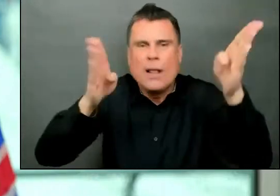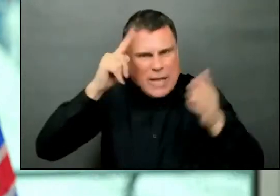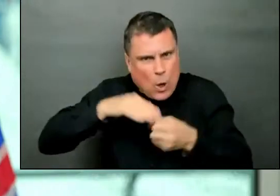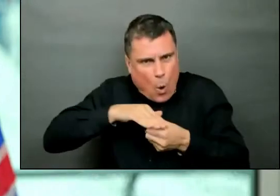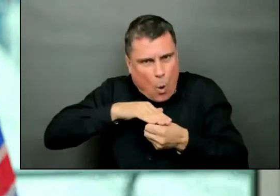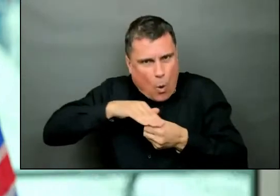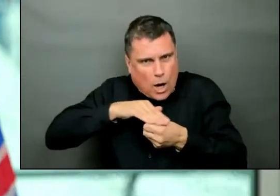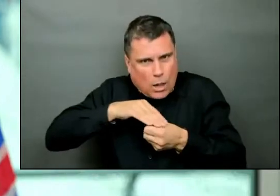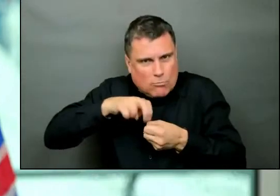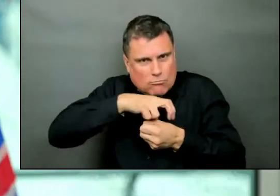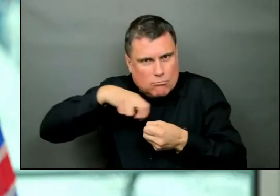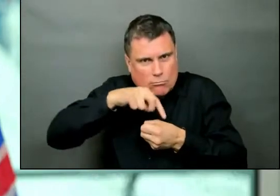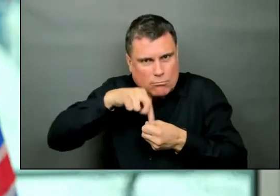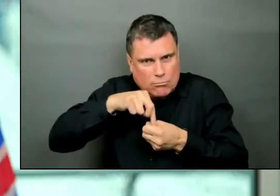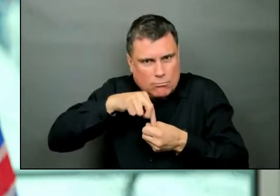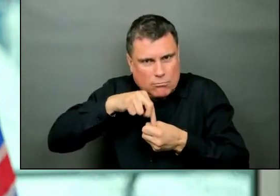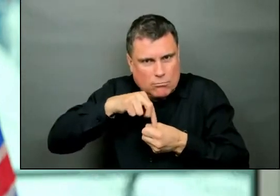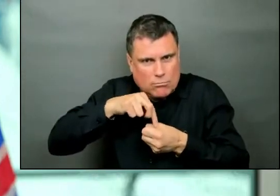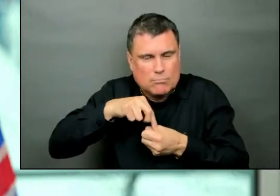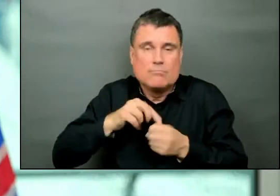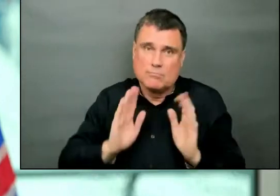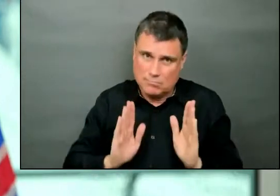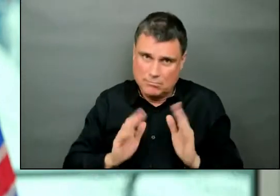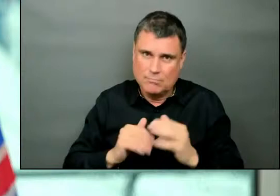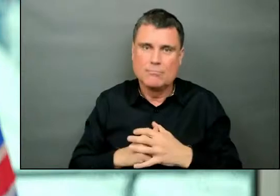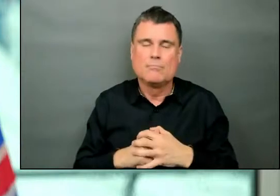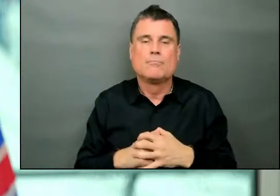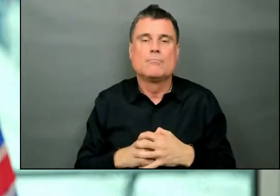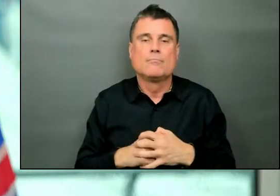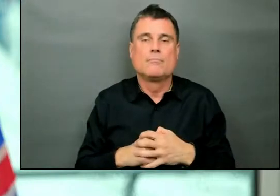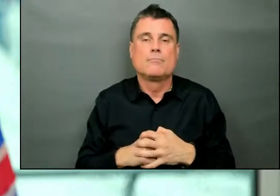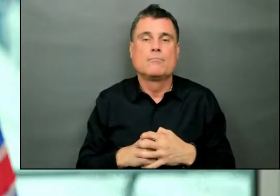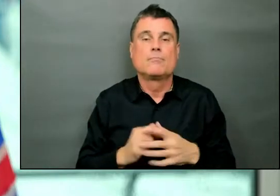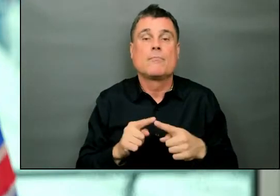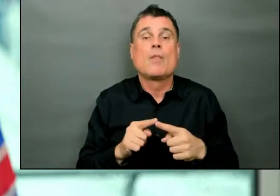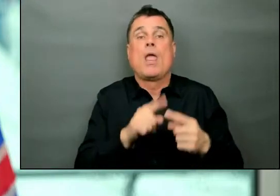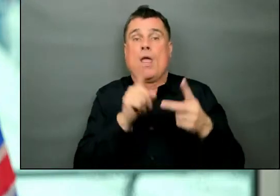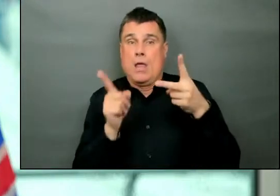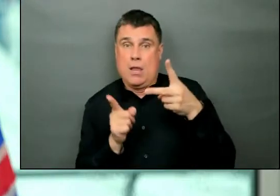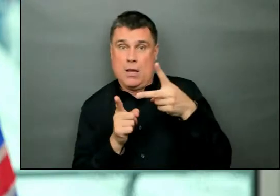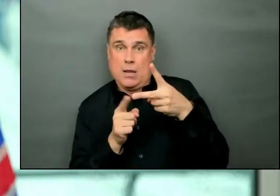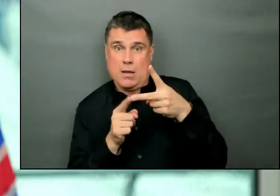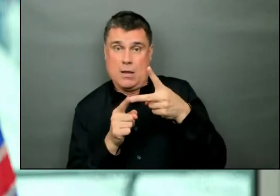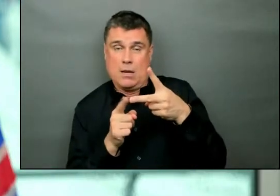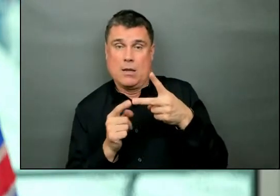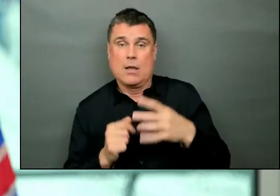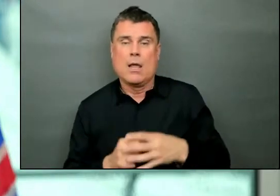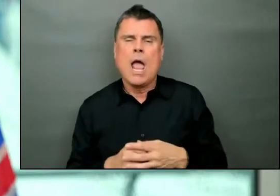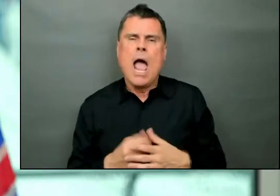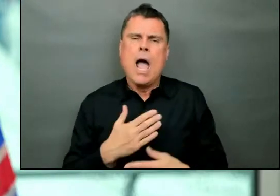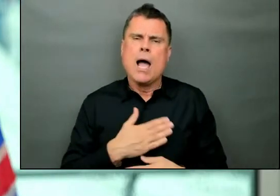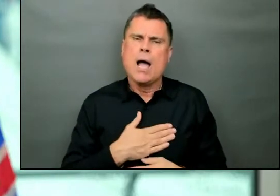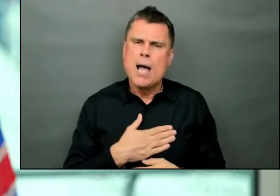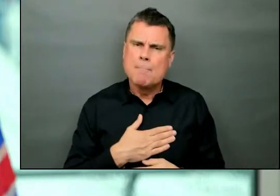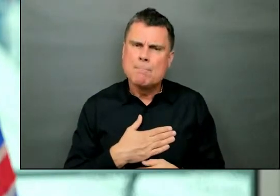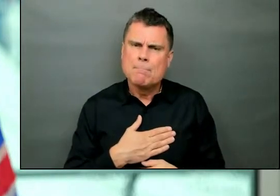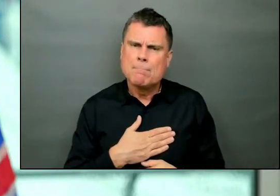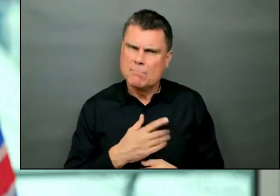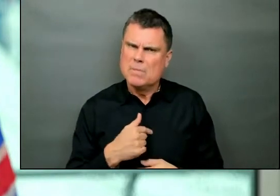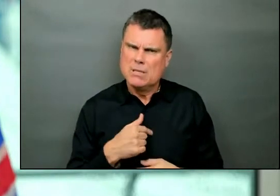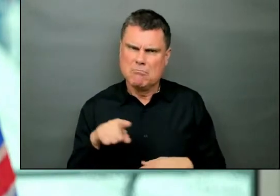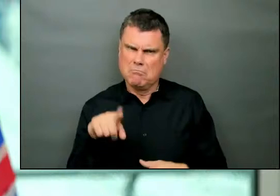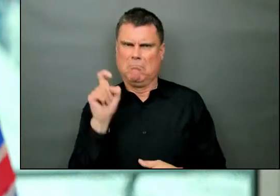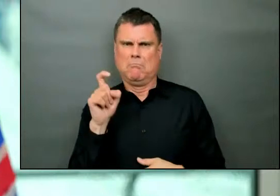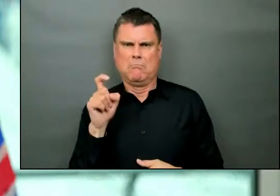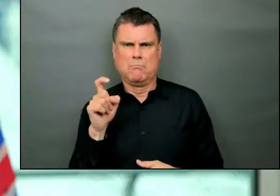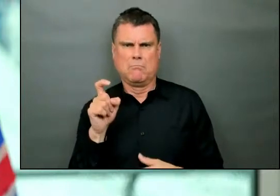say that I was taken aback by the misinterpretation that got out in that letter.